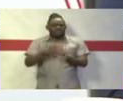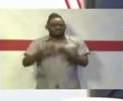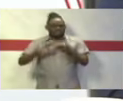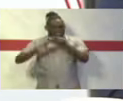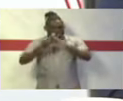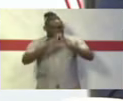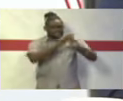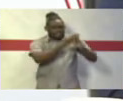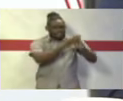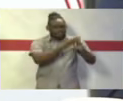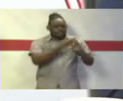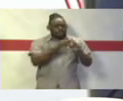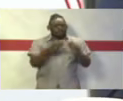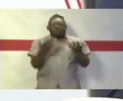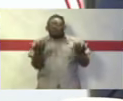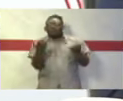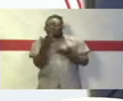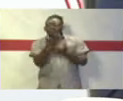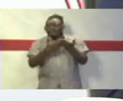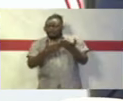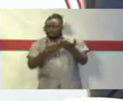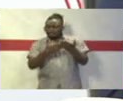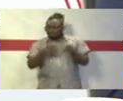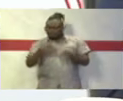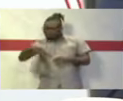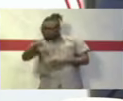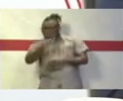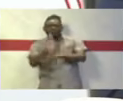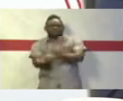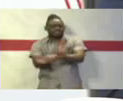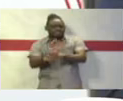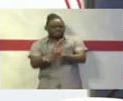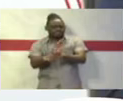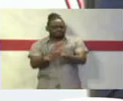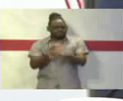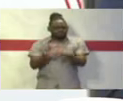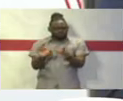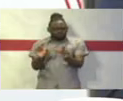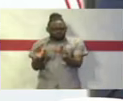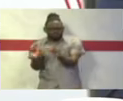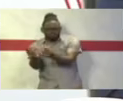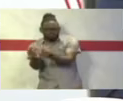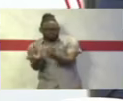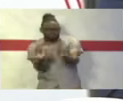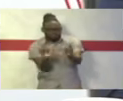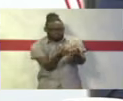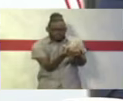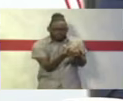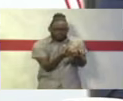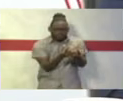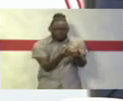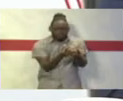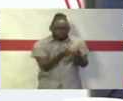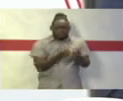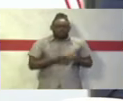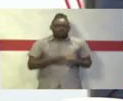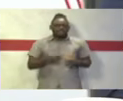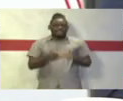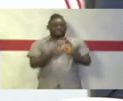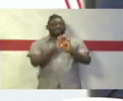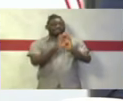of businesses and organizations and associations. Some highlights are Fernandez Compound,